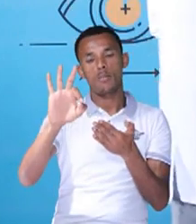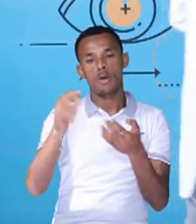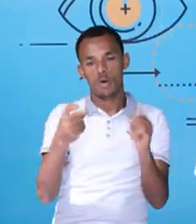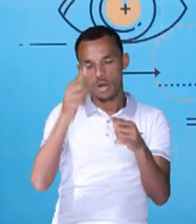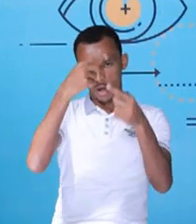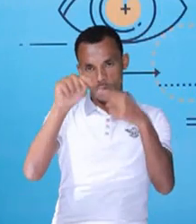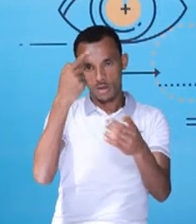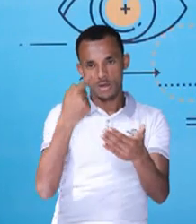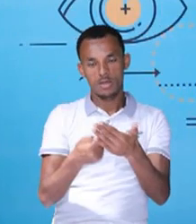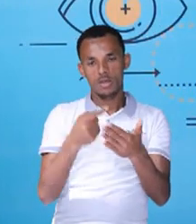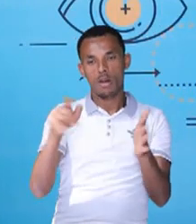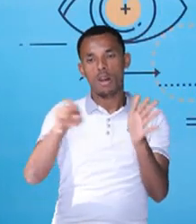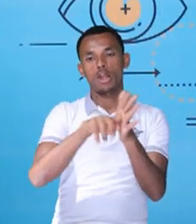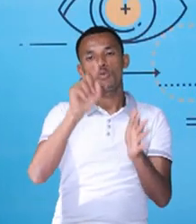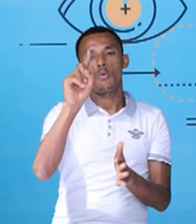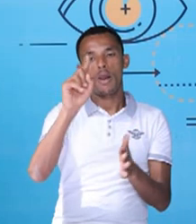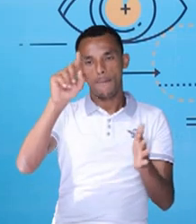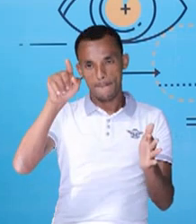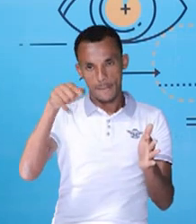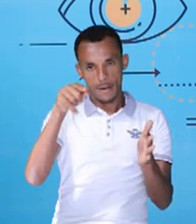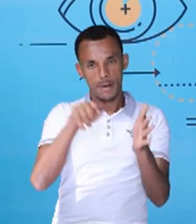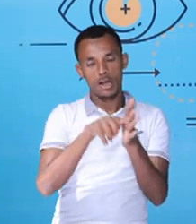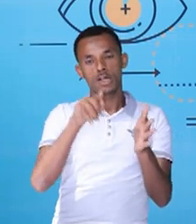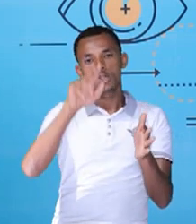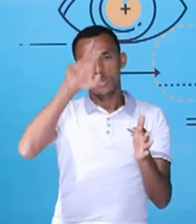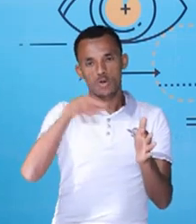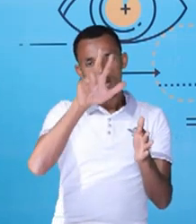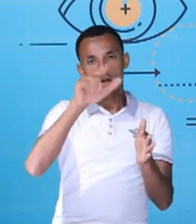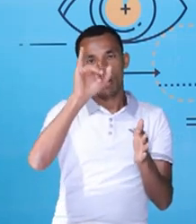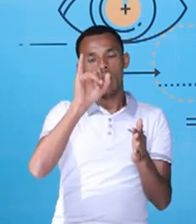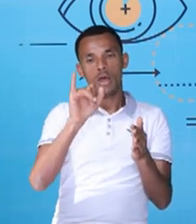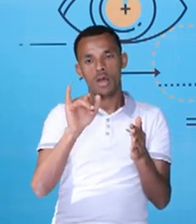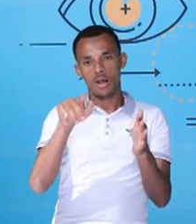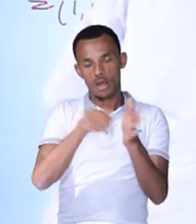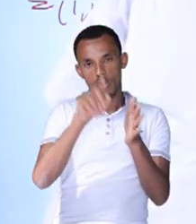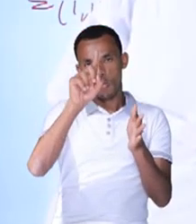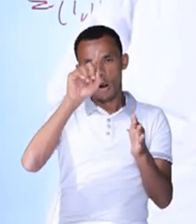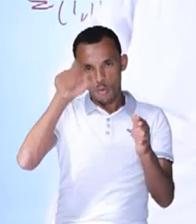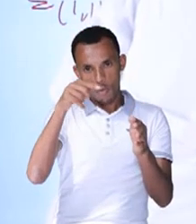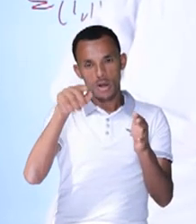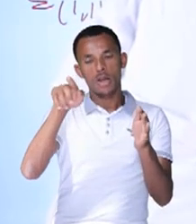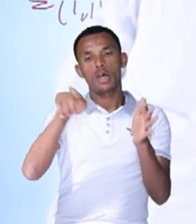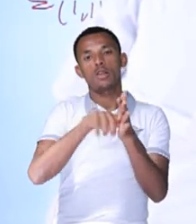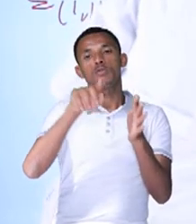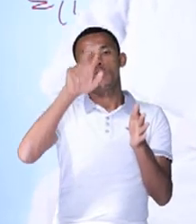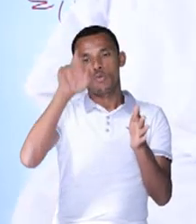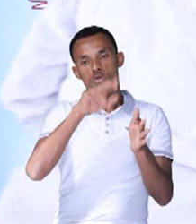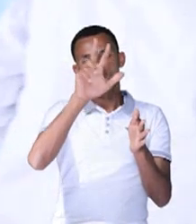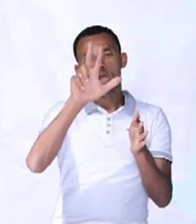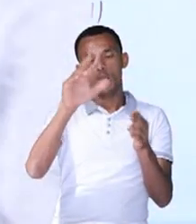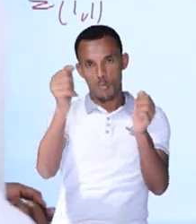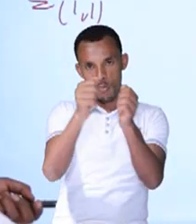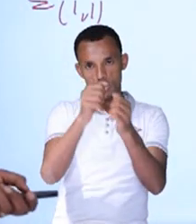When you are coming to this one, negative 1 minus root 3i could be expressed as negative 1, negative root 3.